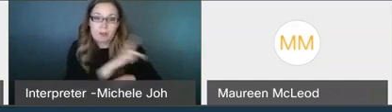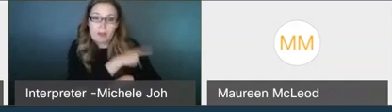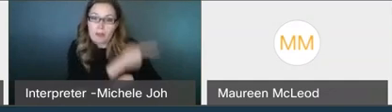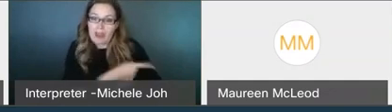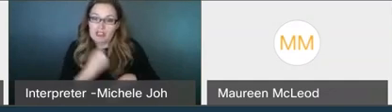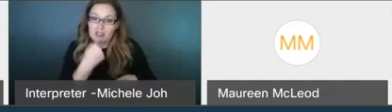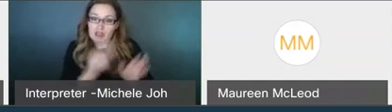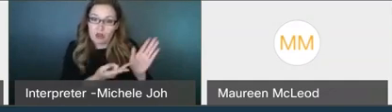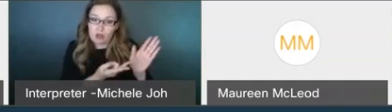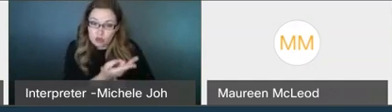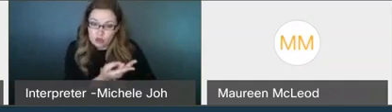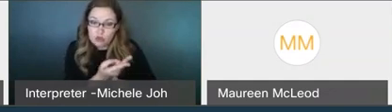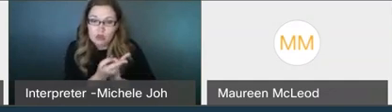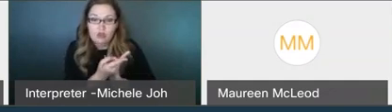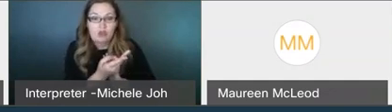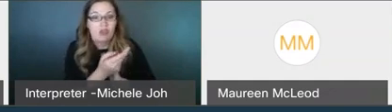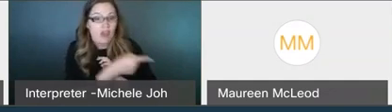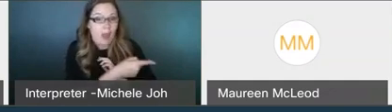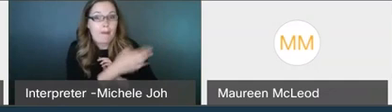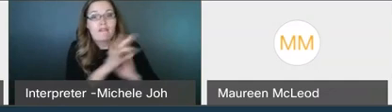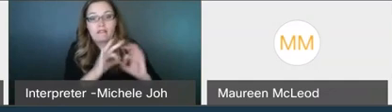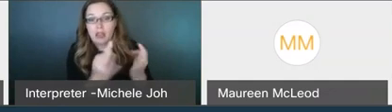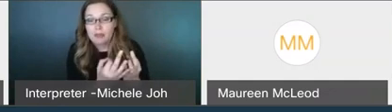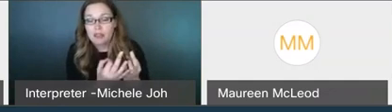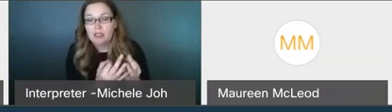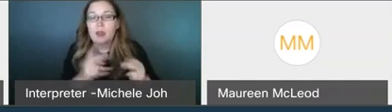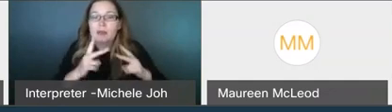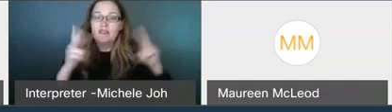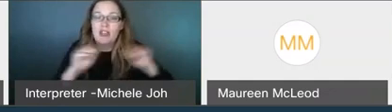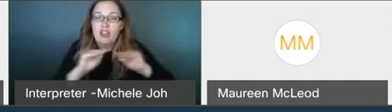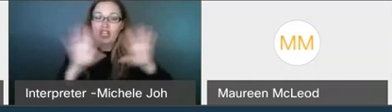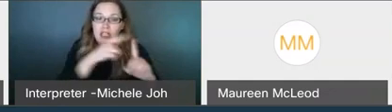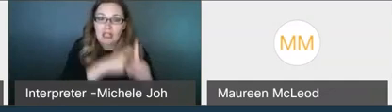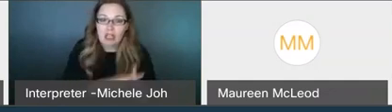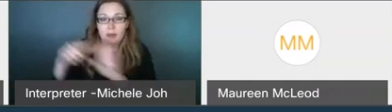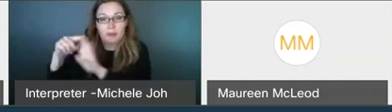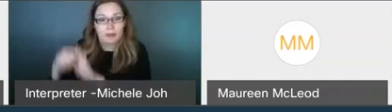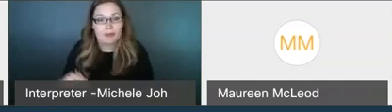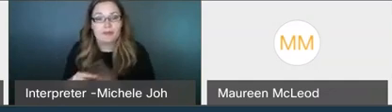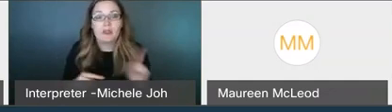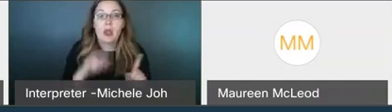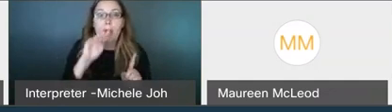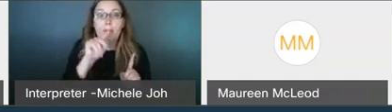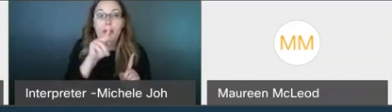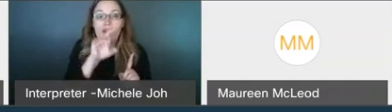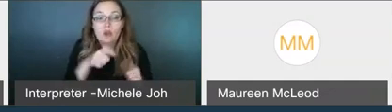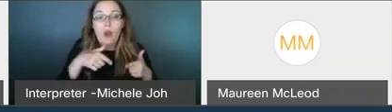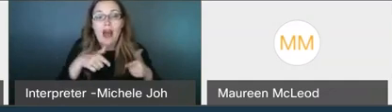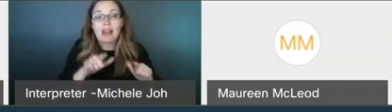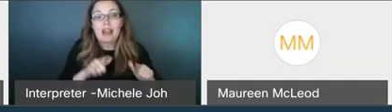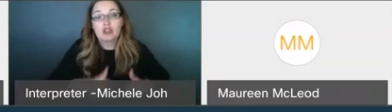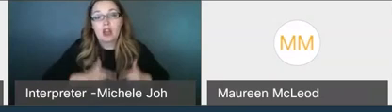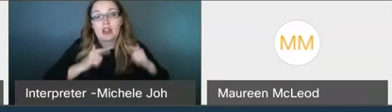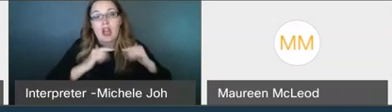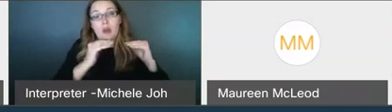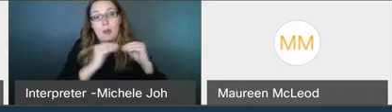larger systems, we have to talk about both. So it's quite clear that methadone causes the person to be able to stabilize their lifestyle if they have an opioid